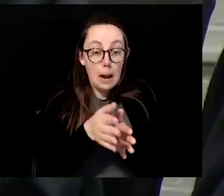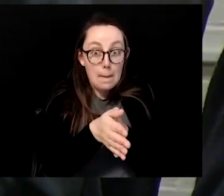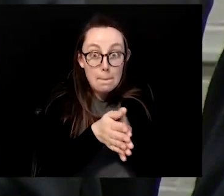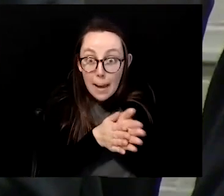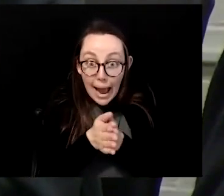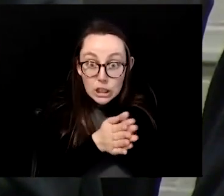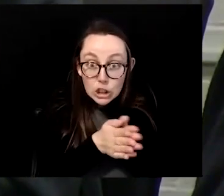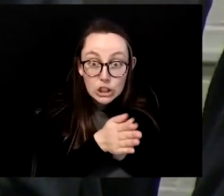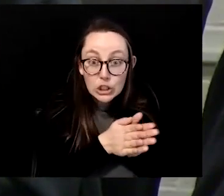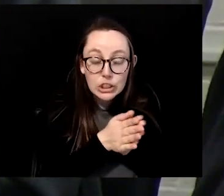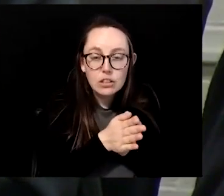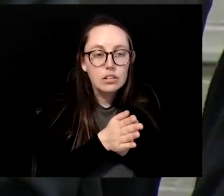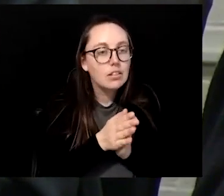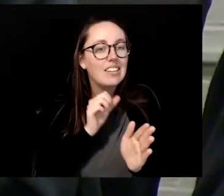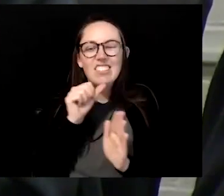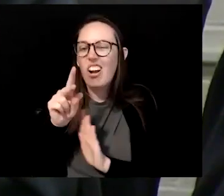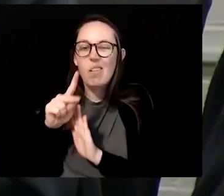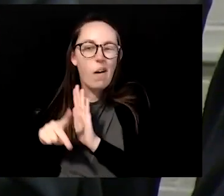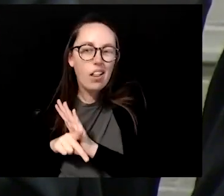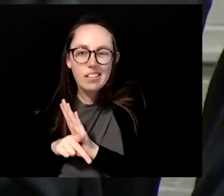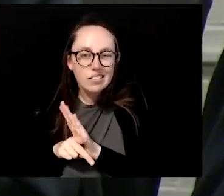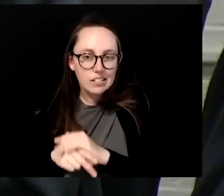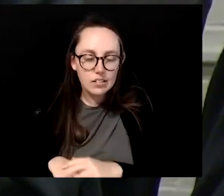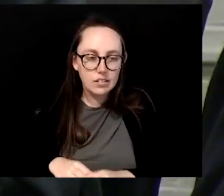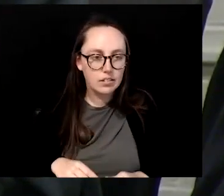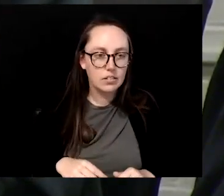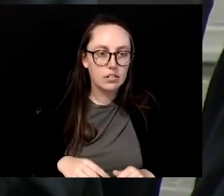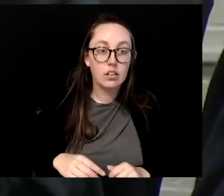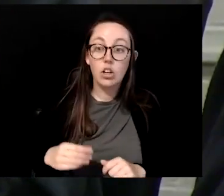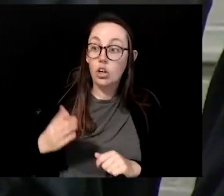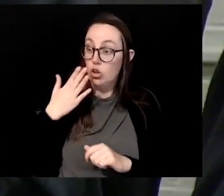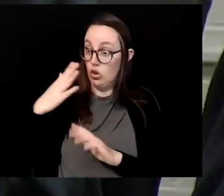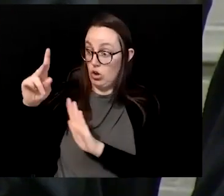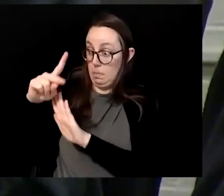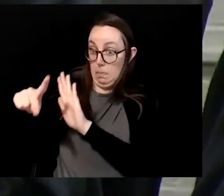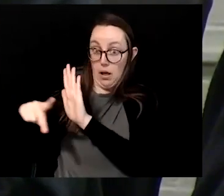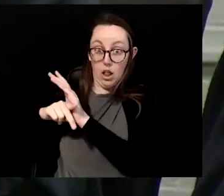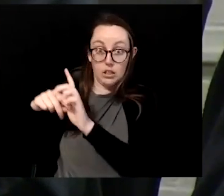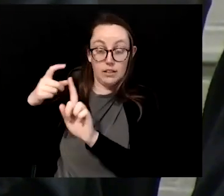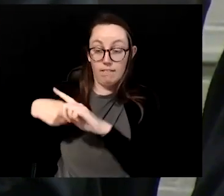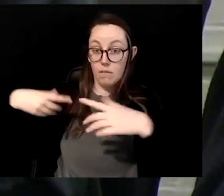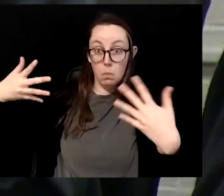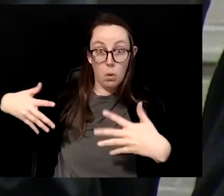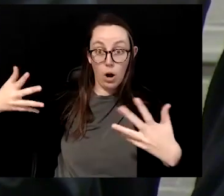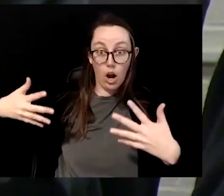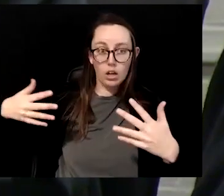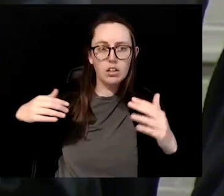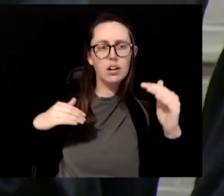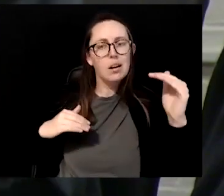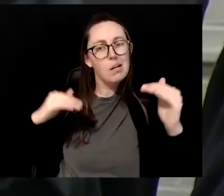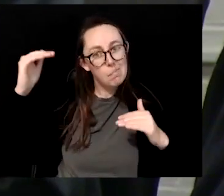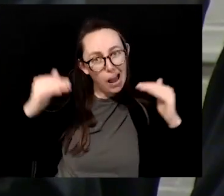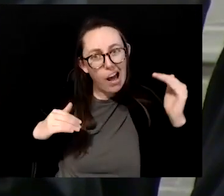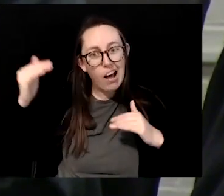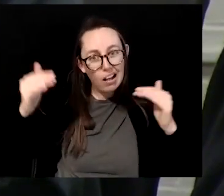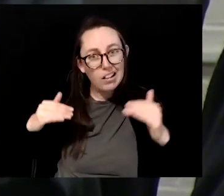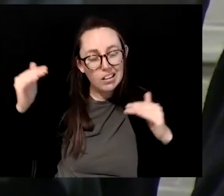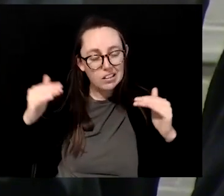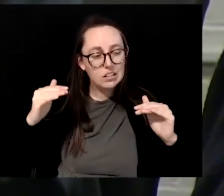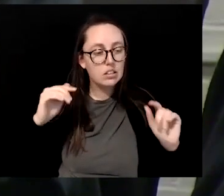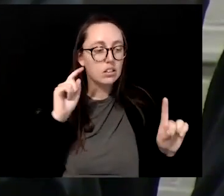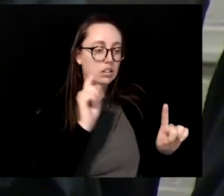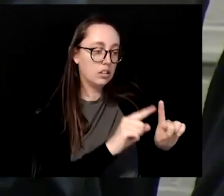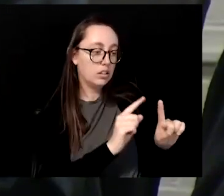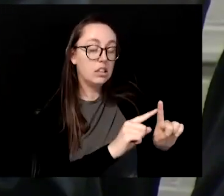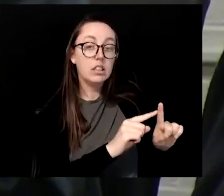policy good policy is derived from a balance of democratically decided decided desired outcomes